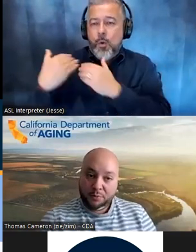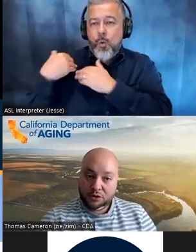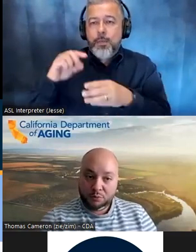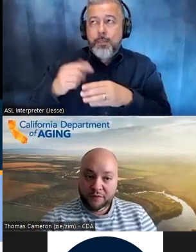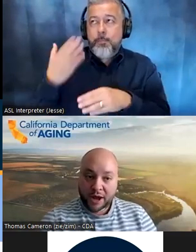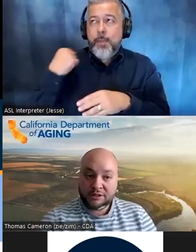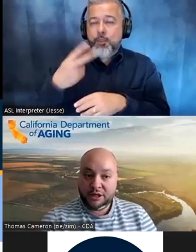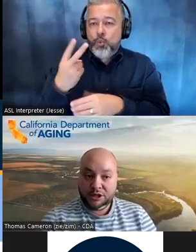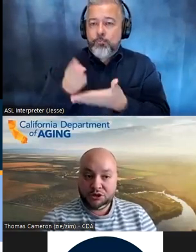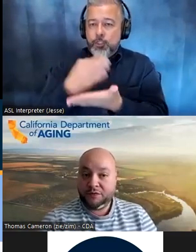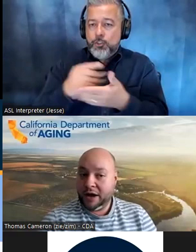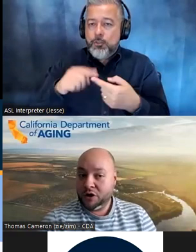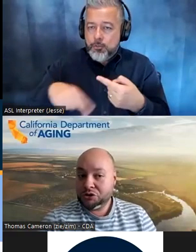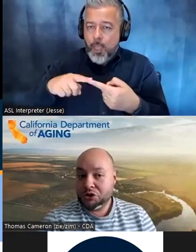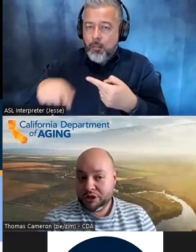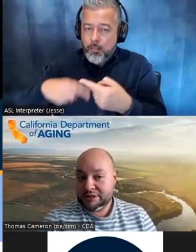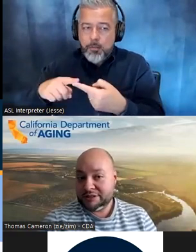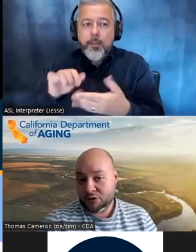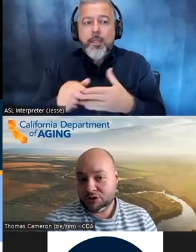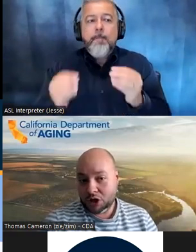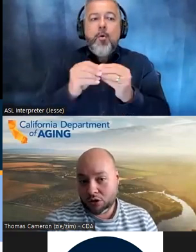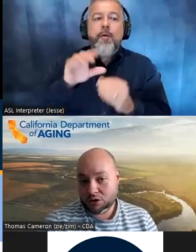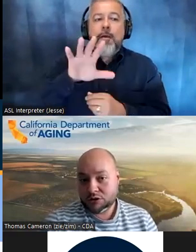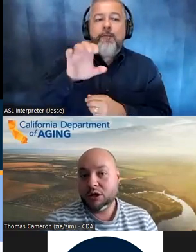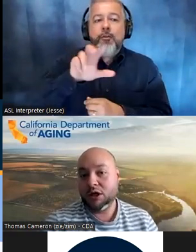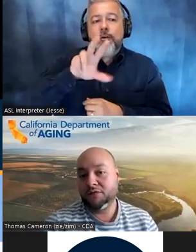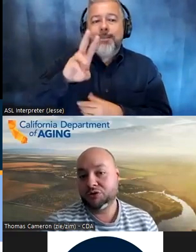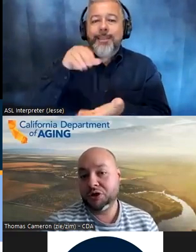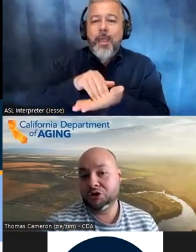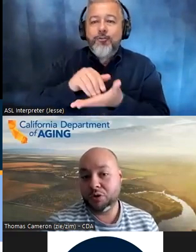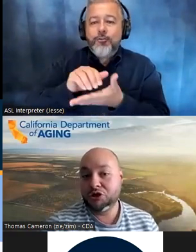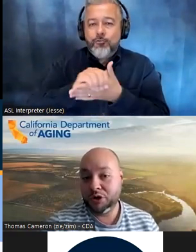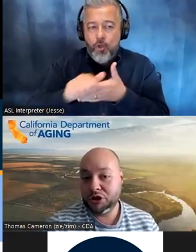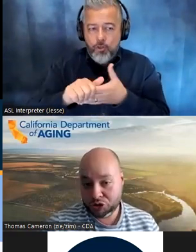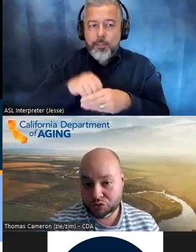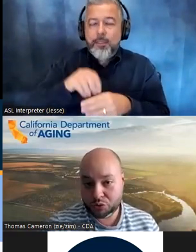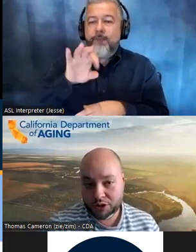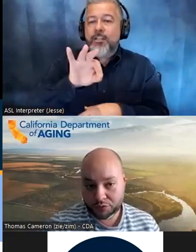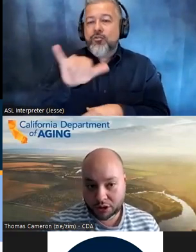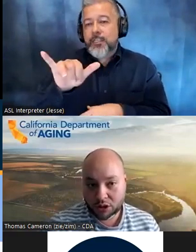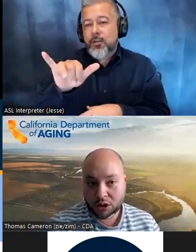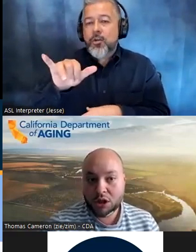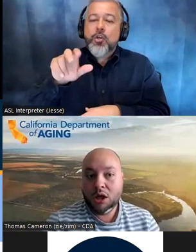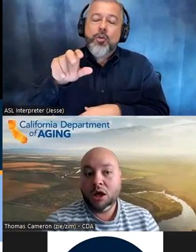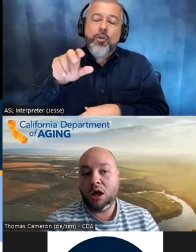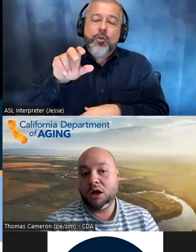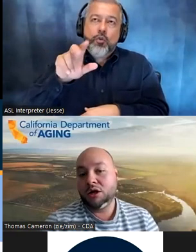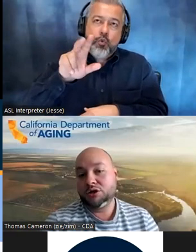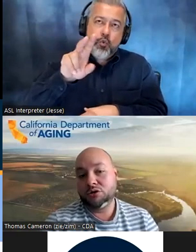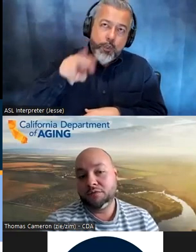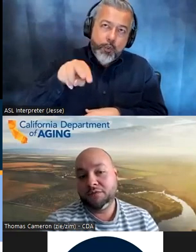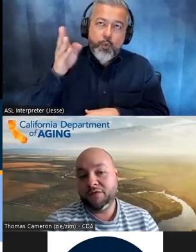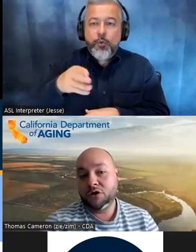this proposal provides an additional $536,000 in fiscal year 2022-23 and